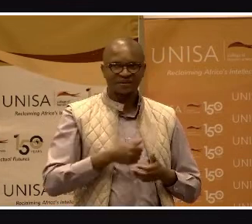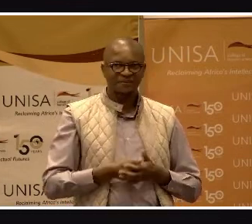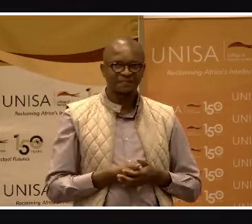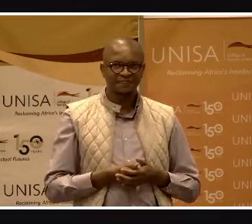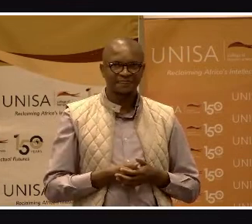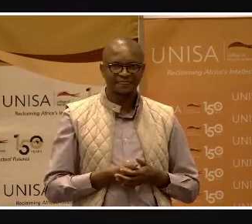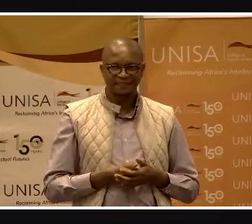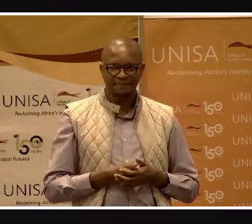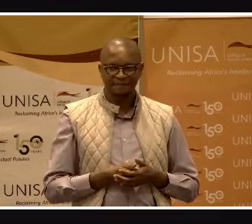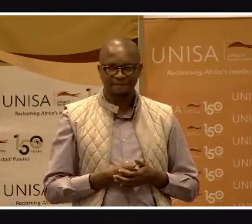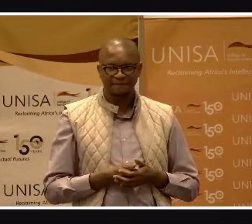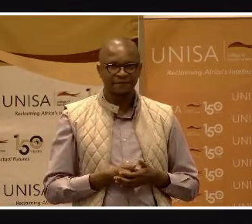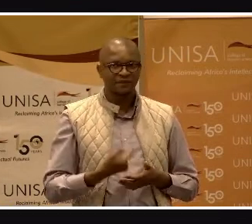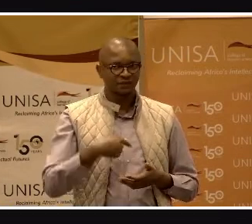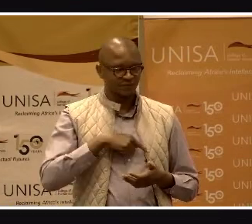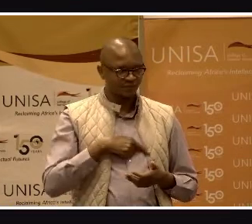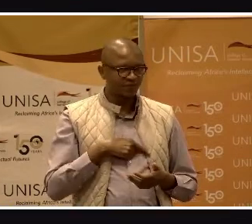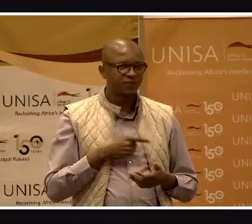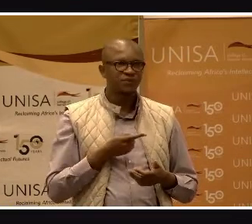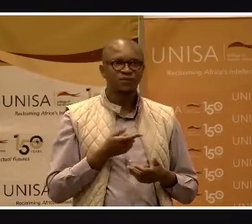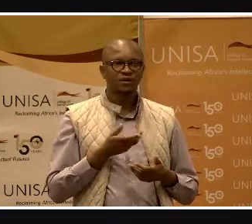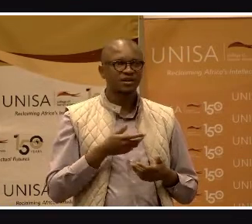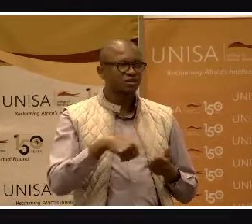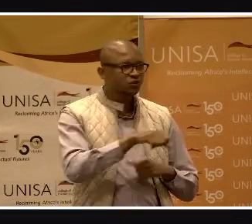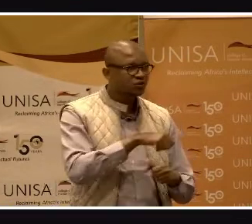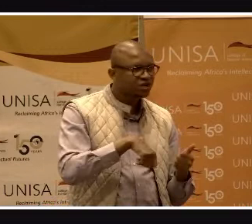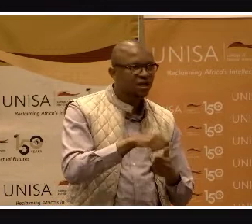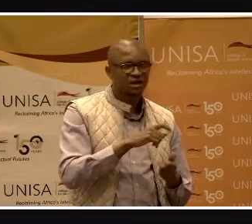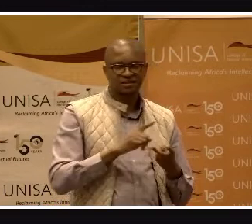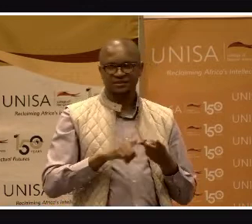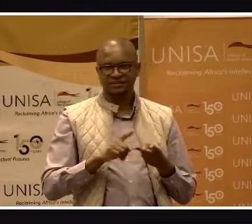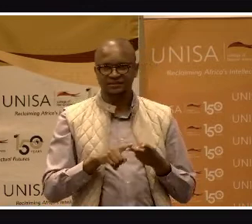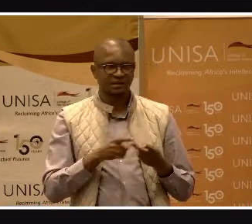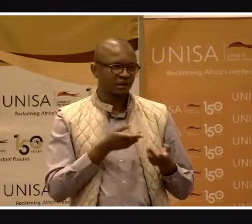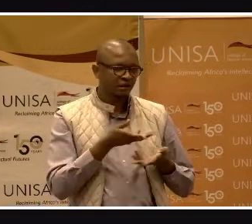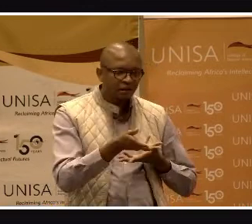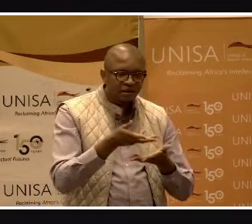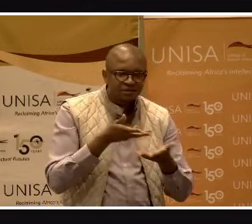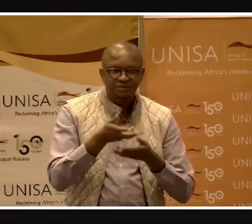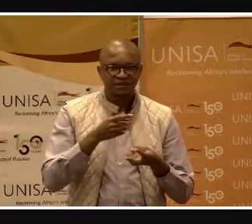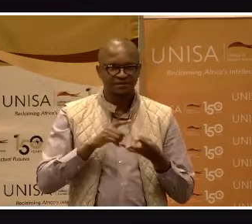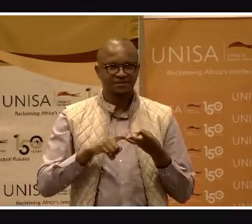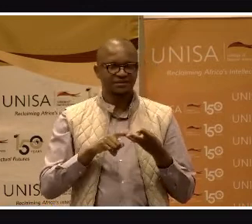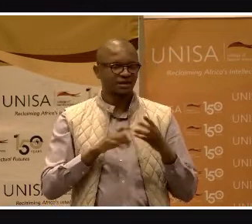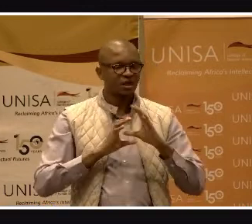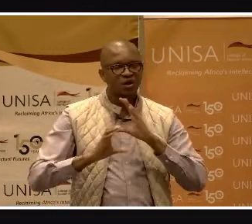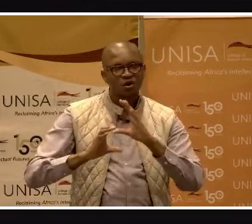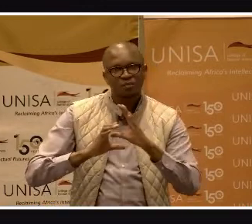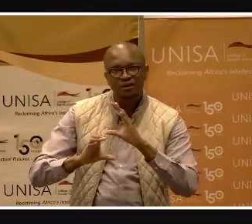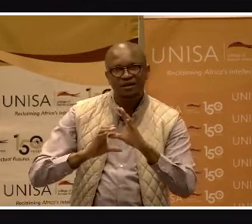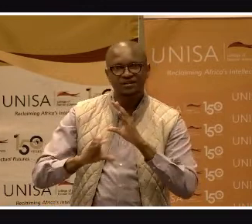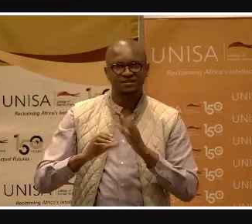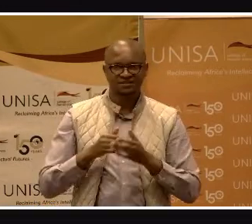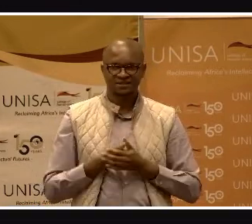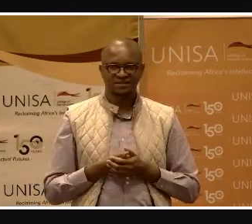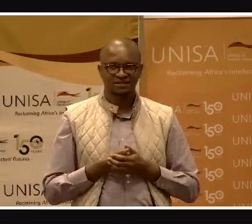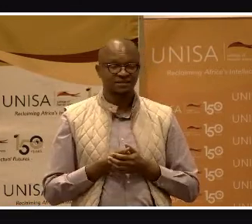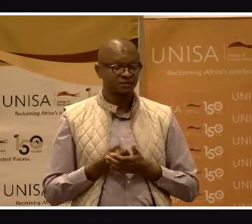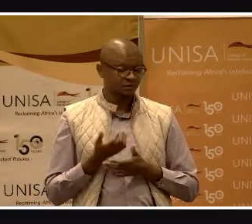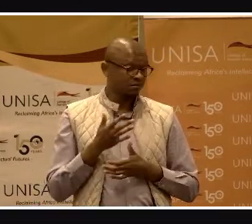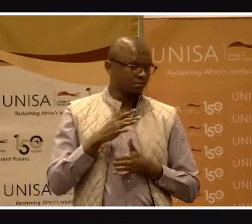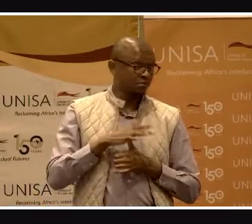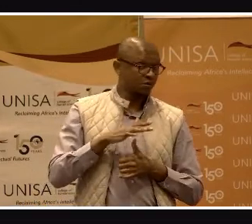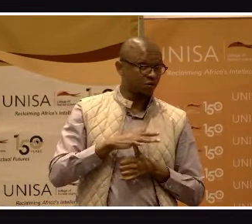of engagement, of socialization, and of communication. They are important to the extent that